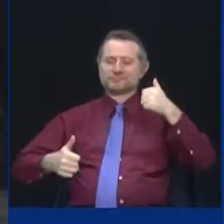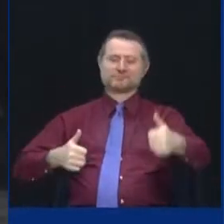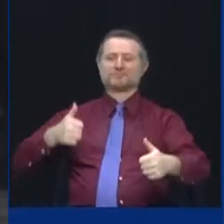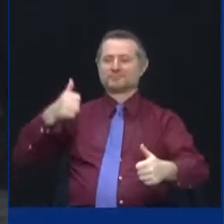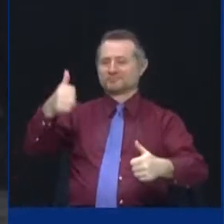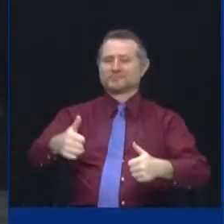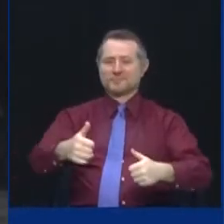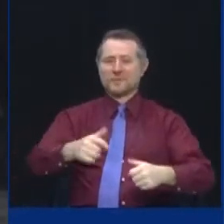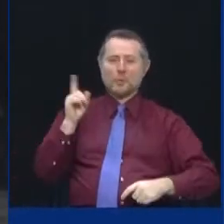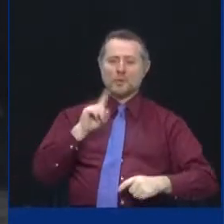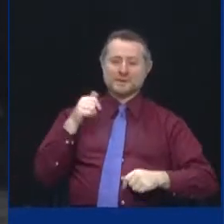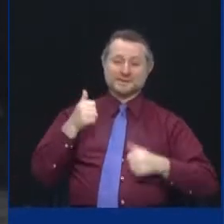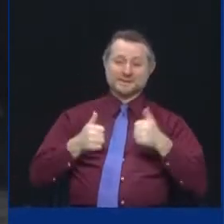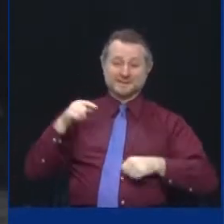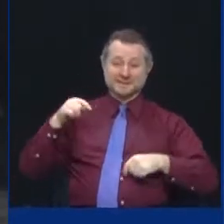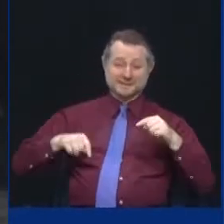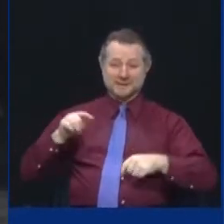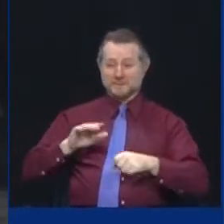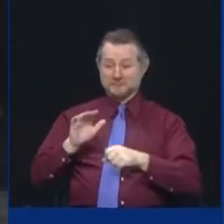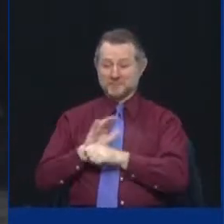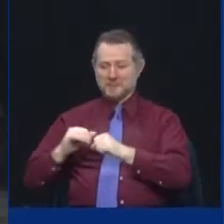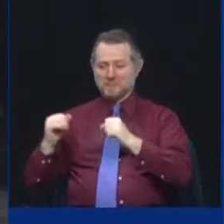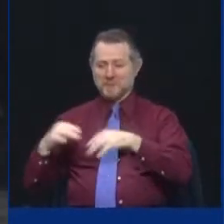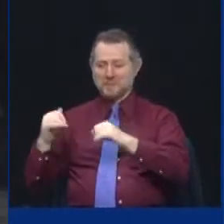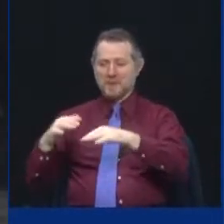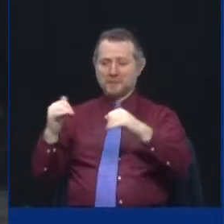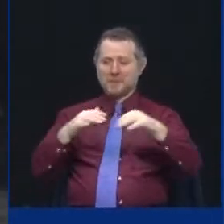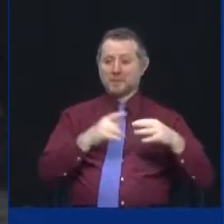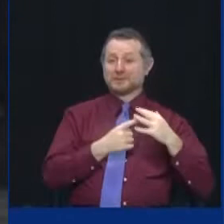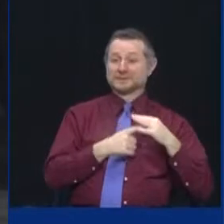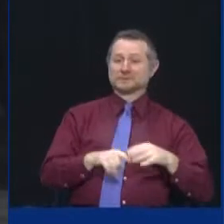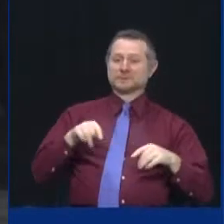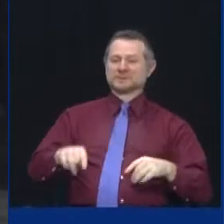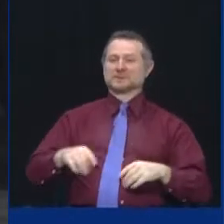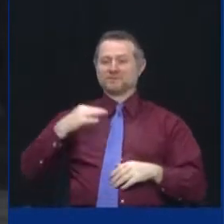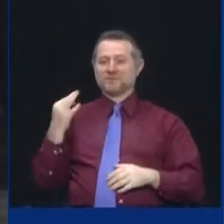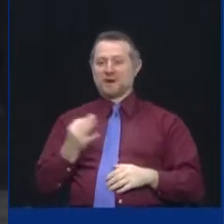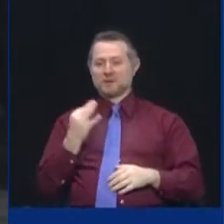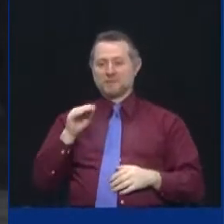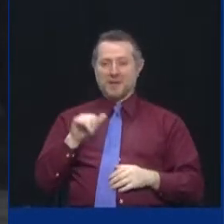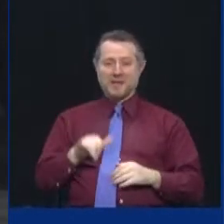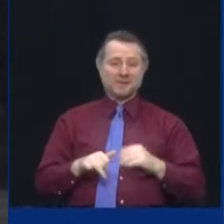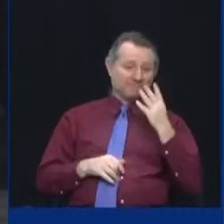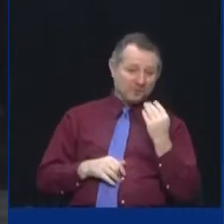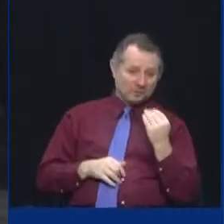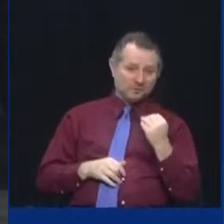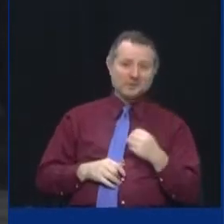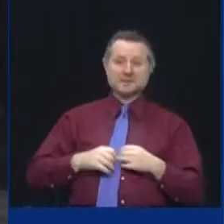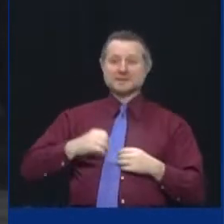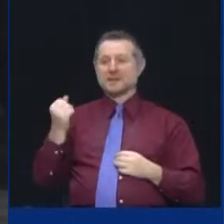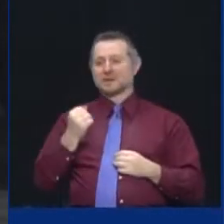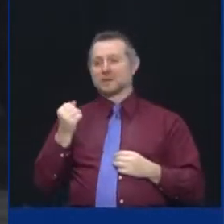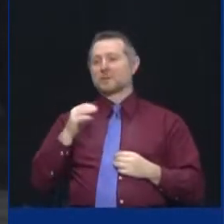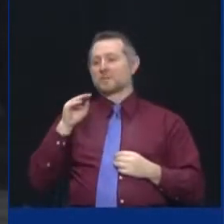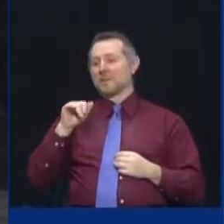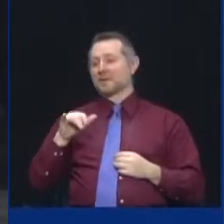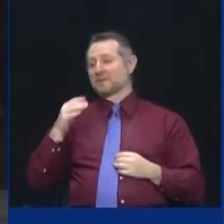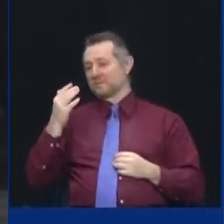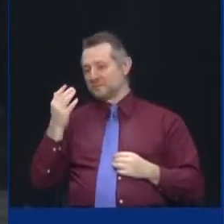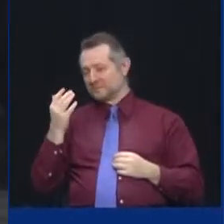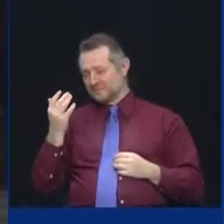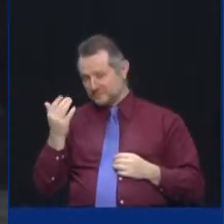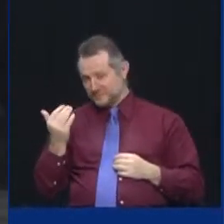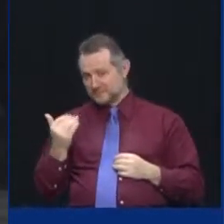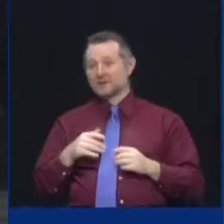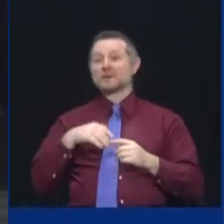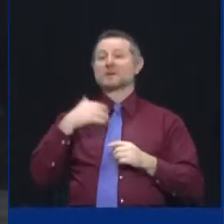locations starting this Friday, May 14th, Saturday, May 15th, and Monday, Tuesday, Wednesday of